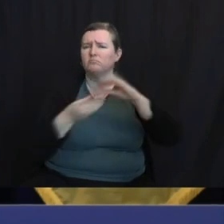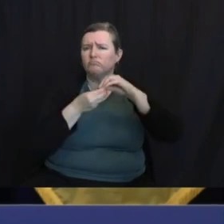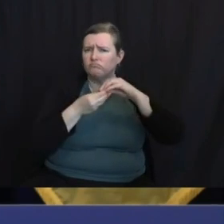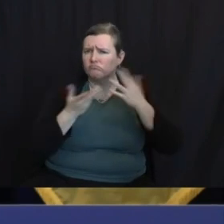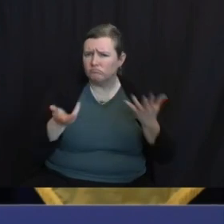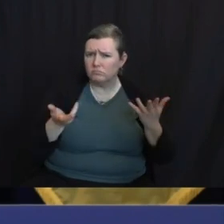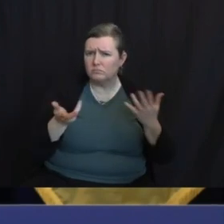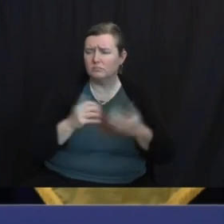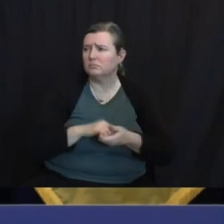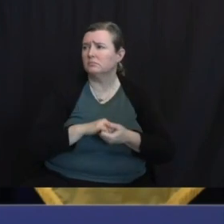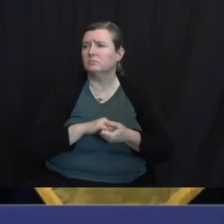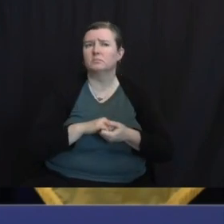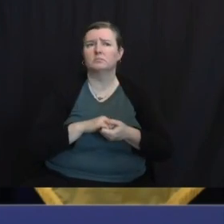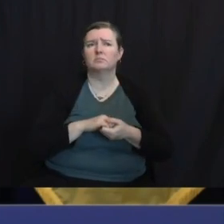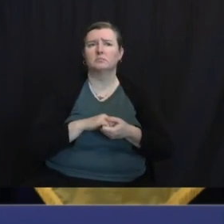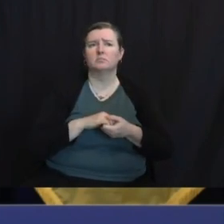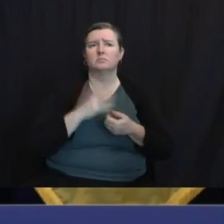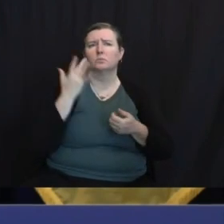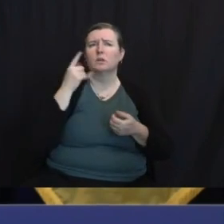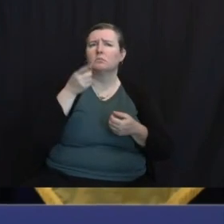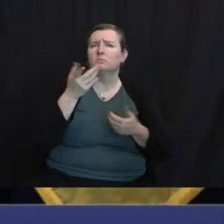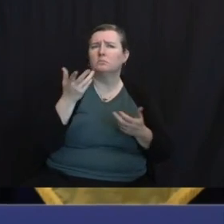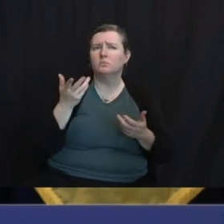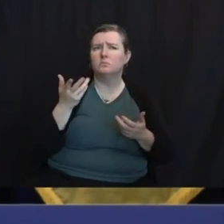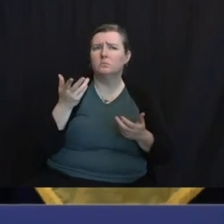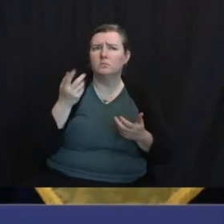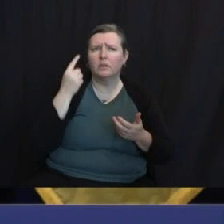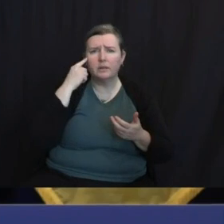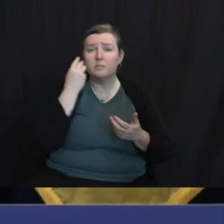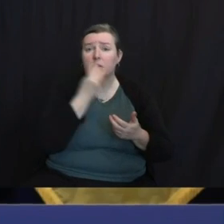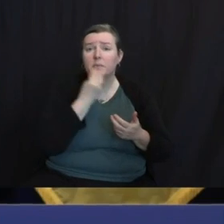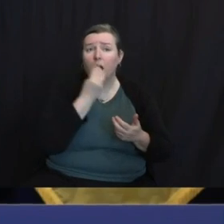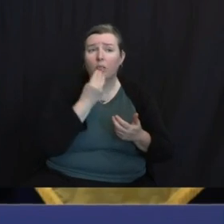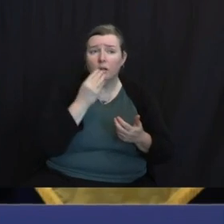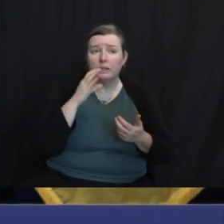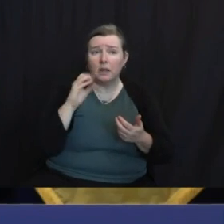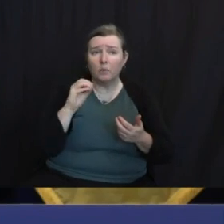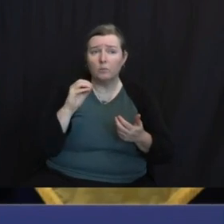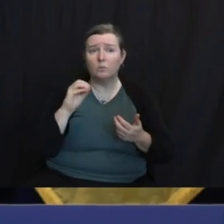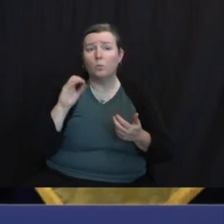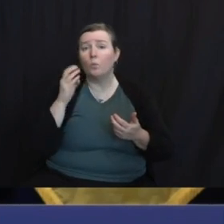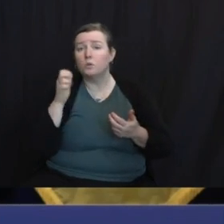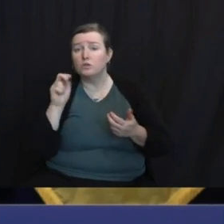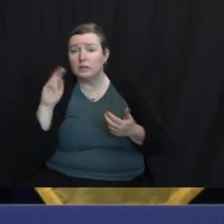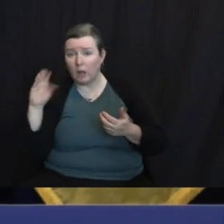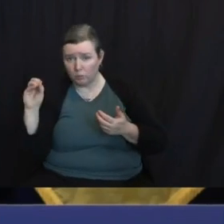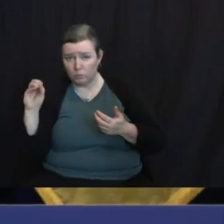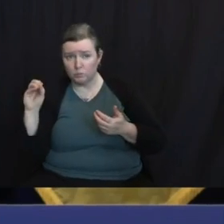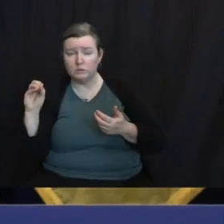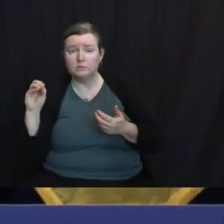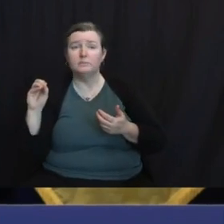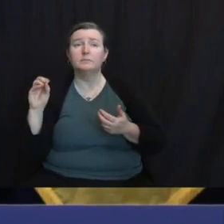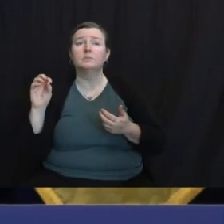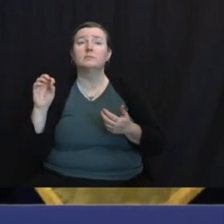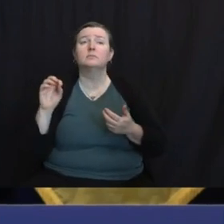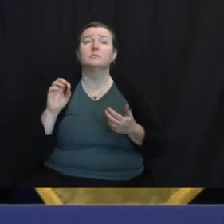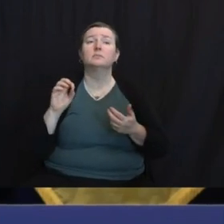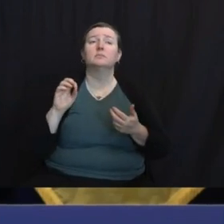guys think Monmouth and Ocean counties are leading the state in confirmed cases of the B.1.1.7 variant? Does